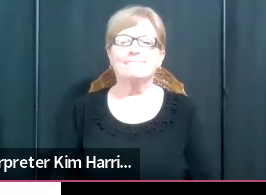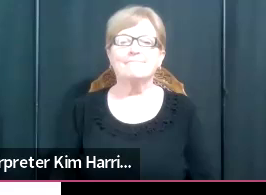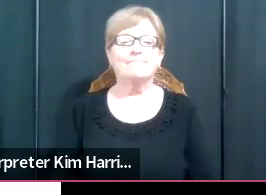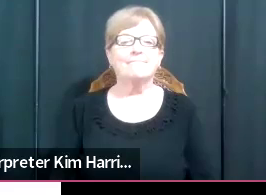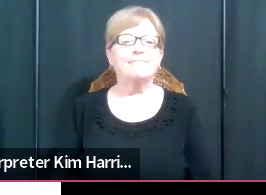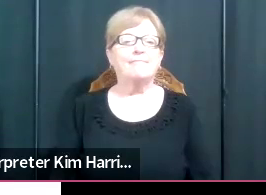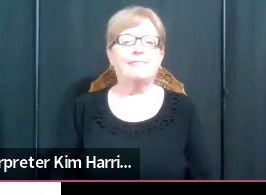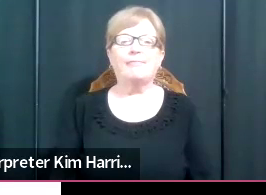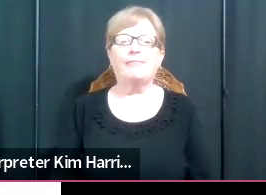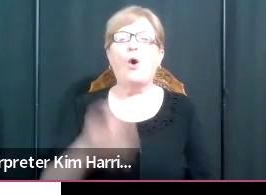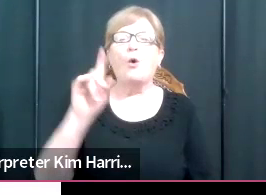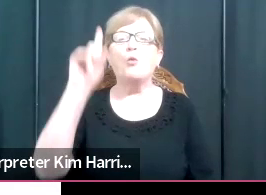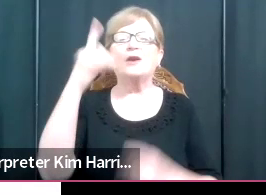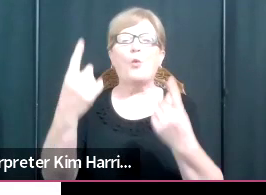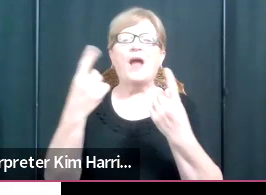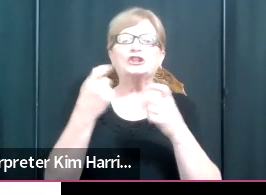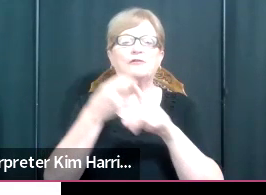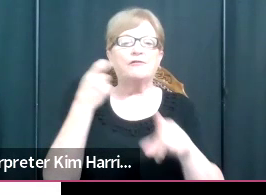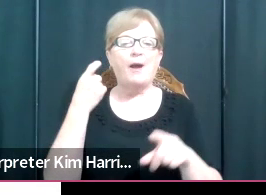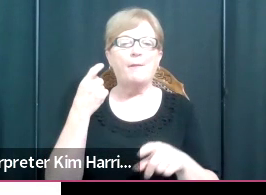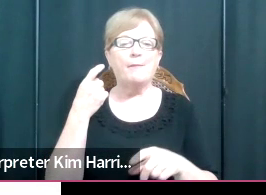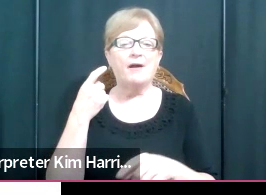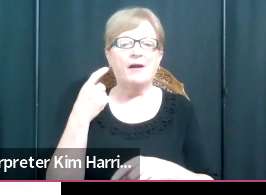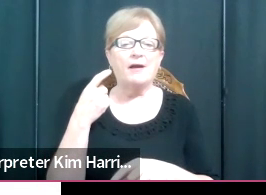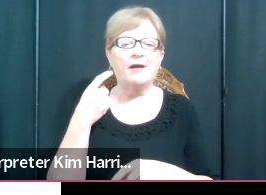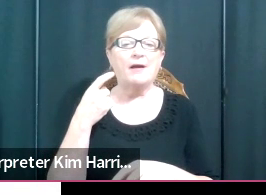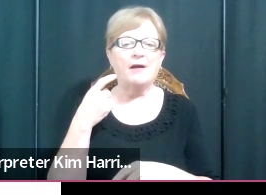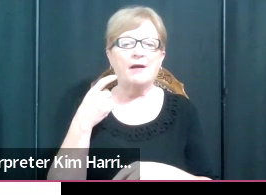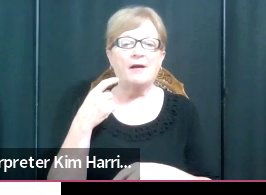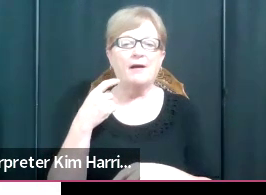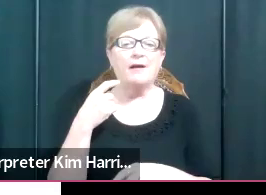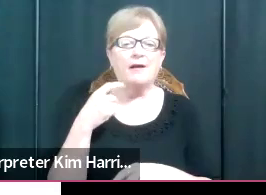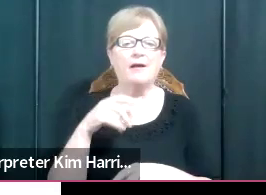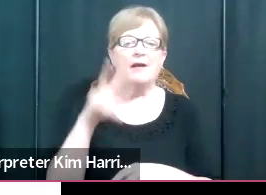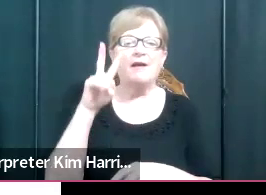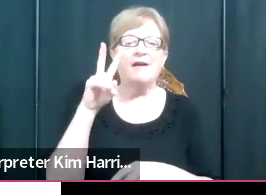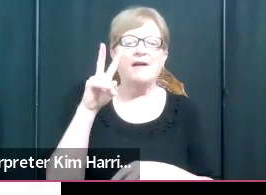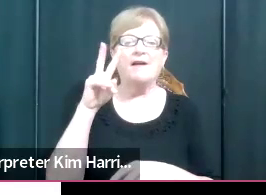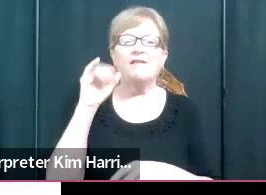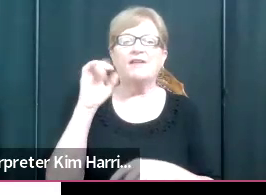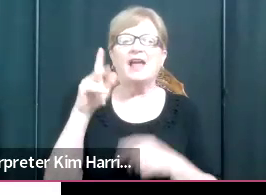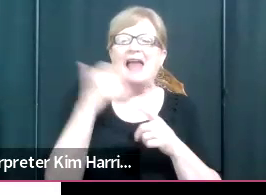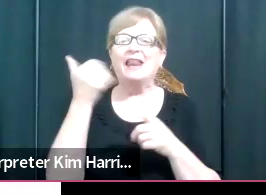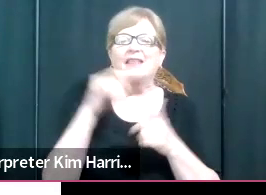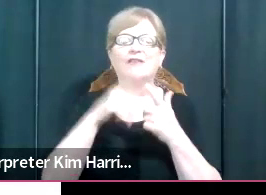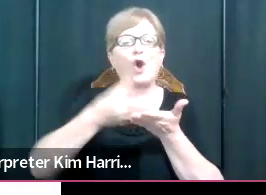Well, there was a question from Vicus, sorry if I pronounced that wrong. Anything for learning